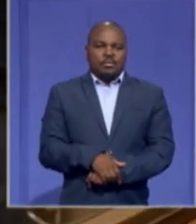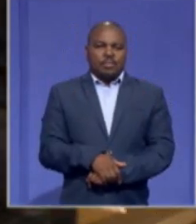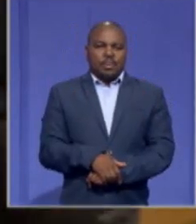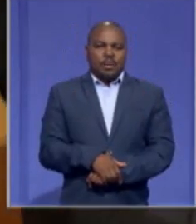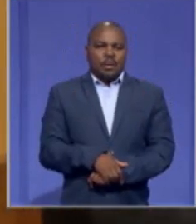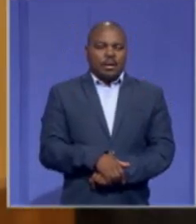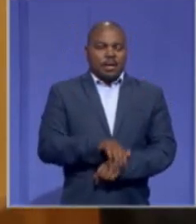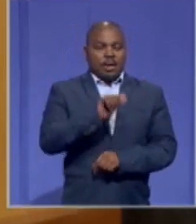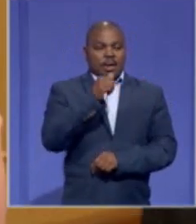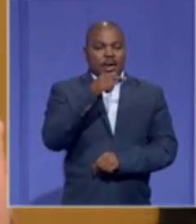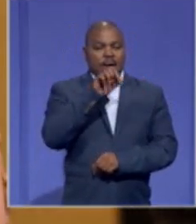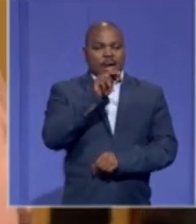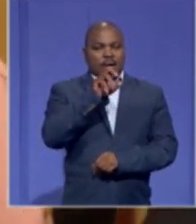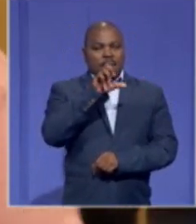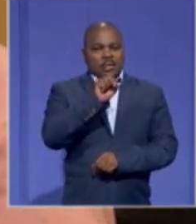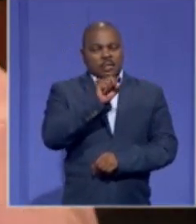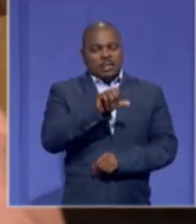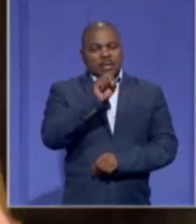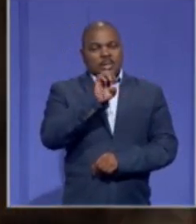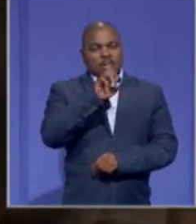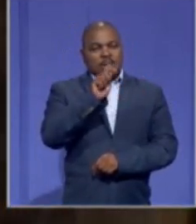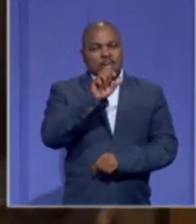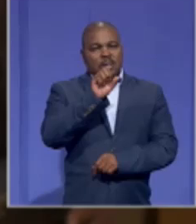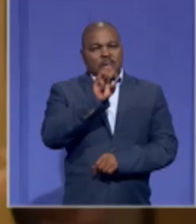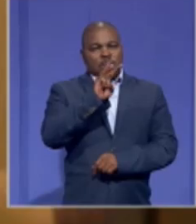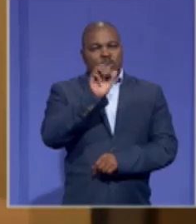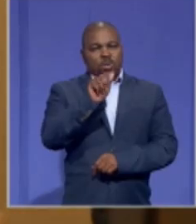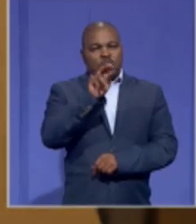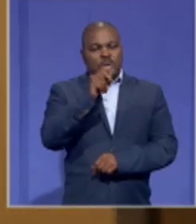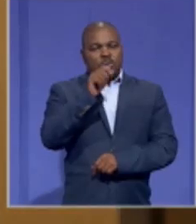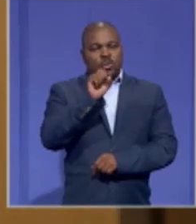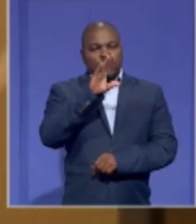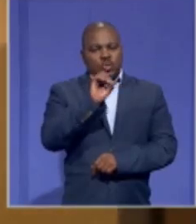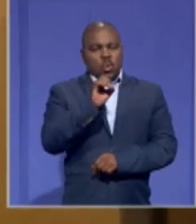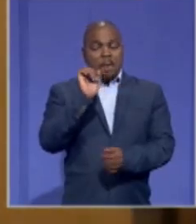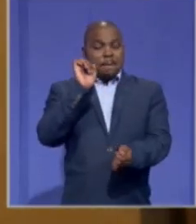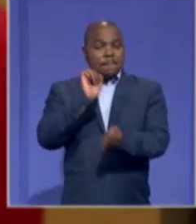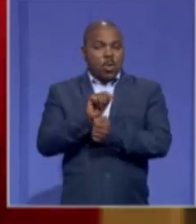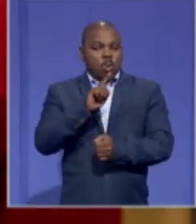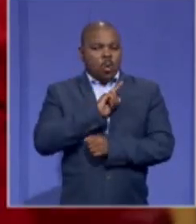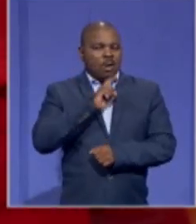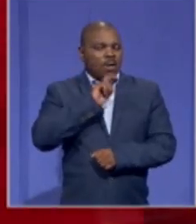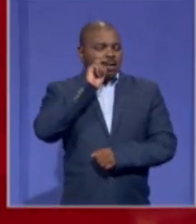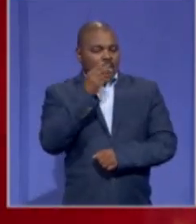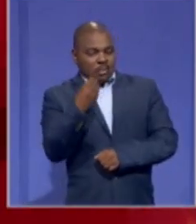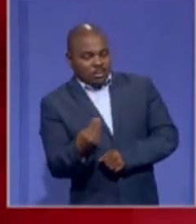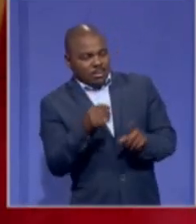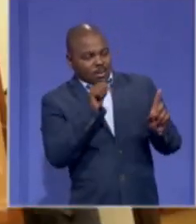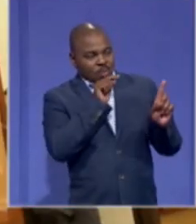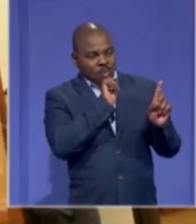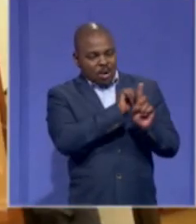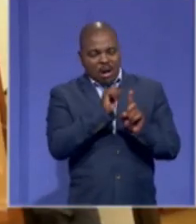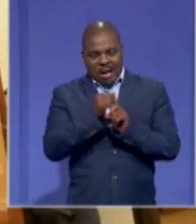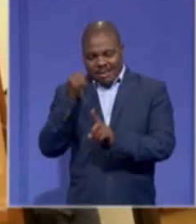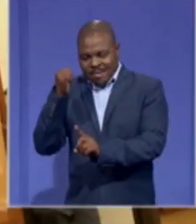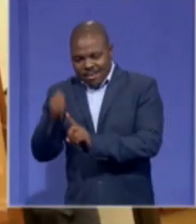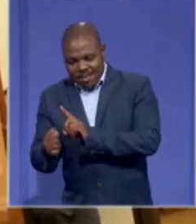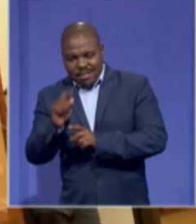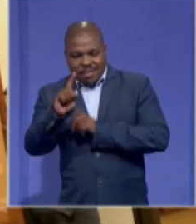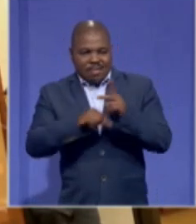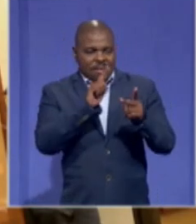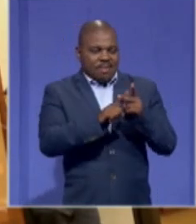Agnes Setshwantsho o tshwerwe morago ga gore a bolae setlogolo sa gagwe gore a bone madi a insurance eo a neng a mo kwadisitse mo go yona ya